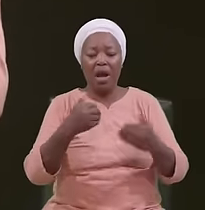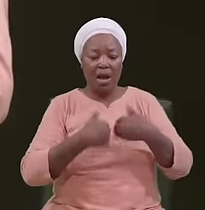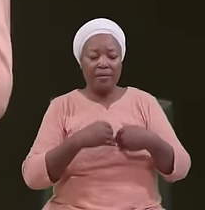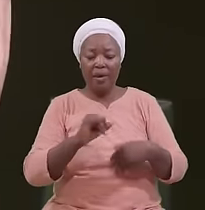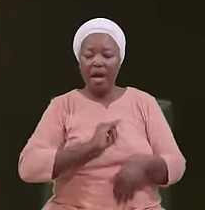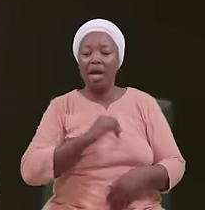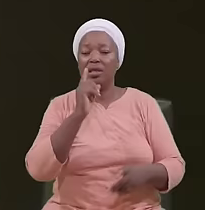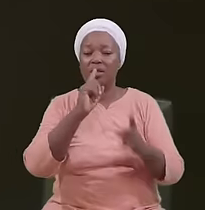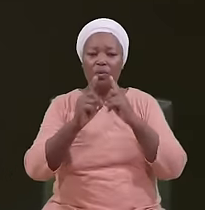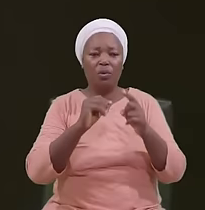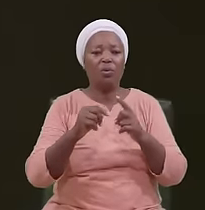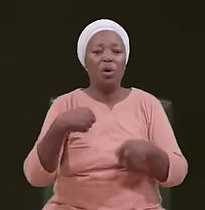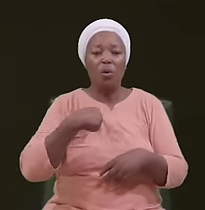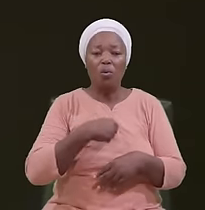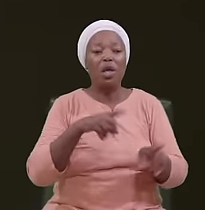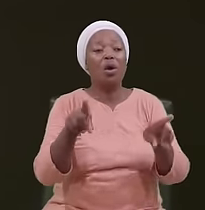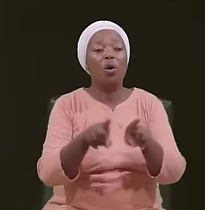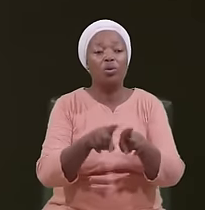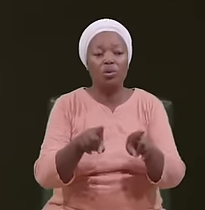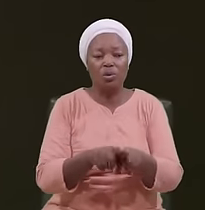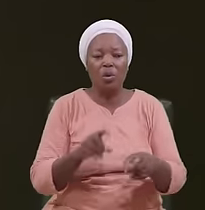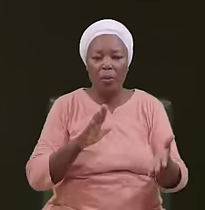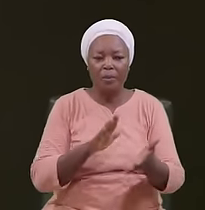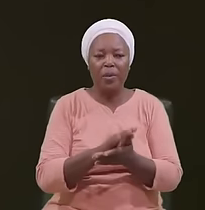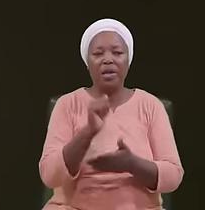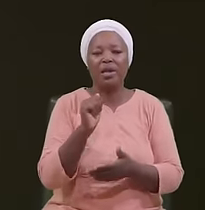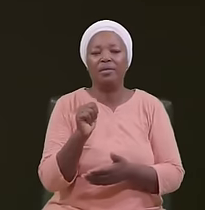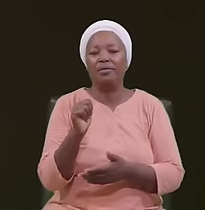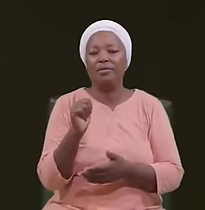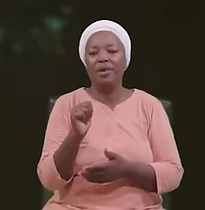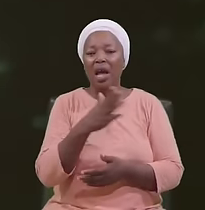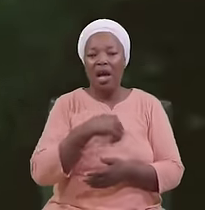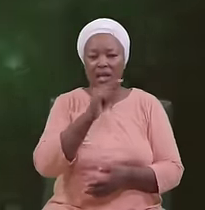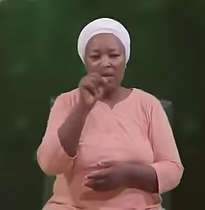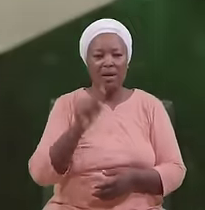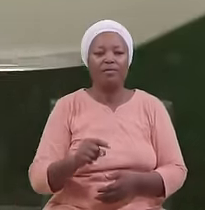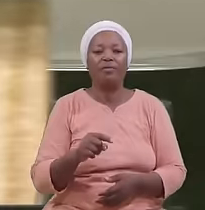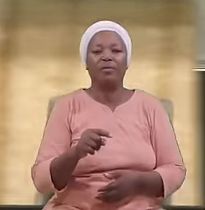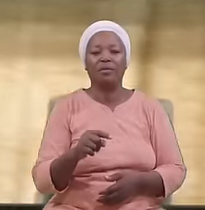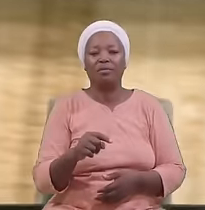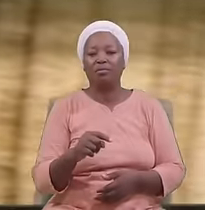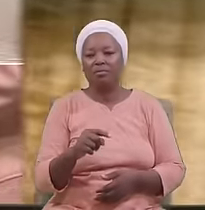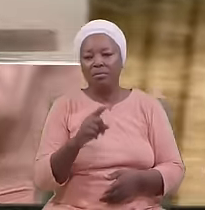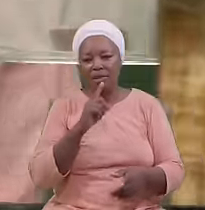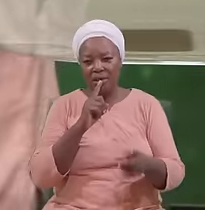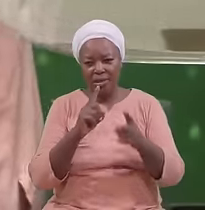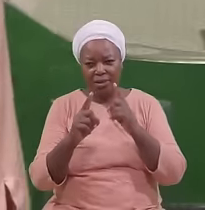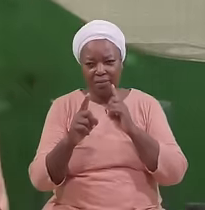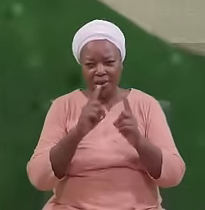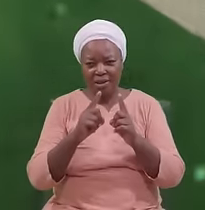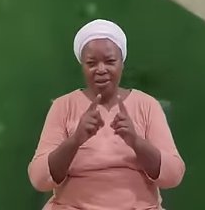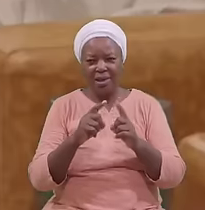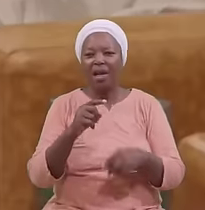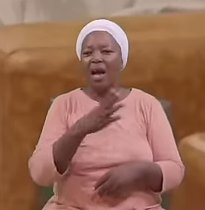spoken. We also believe and therefore speak. And